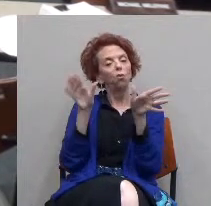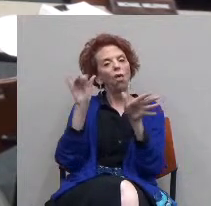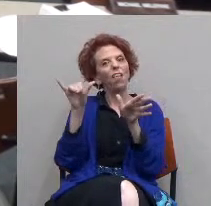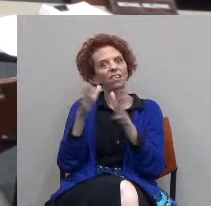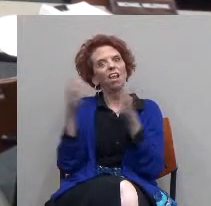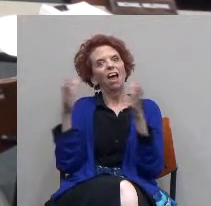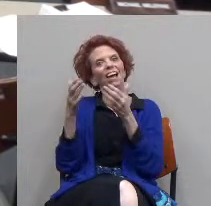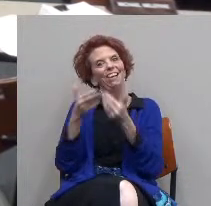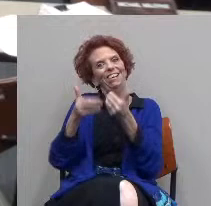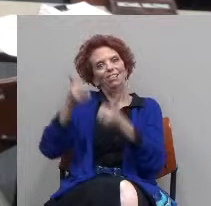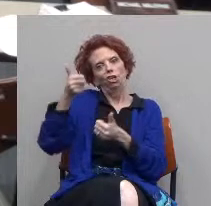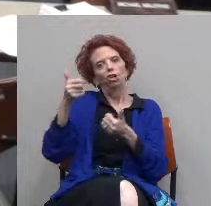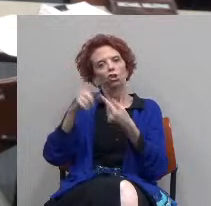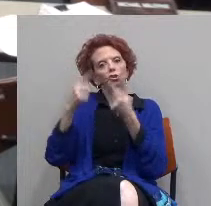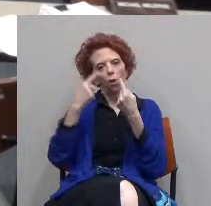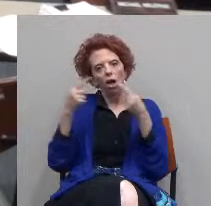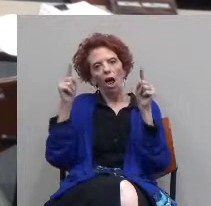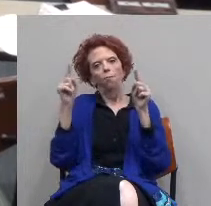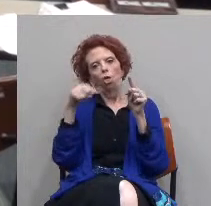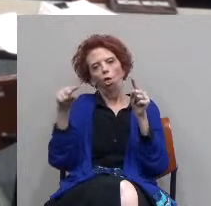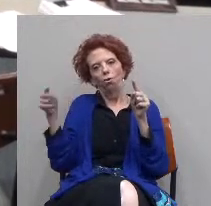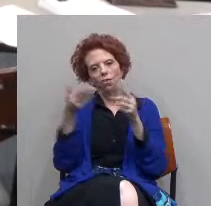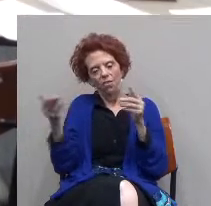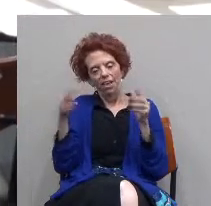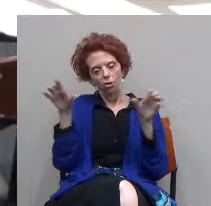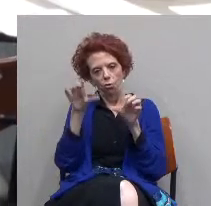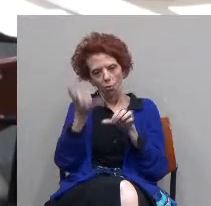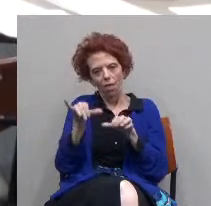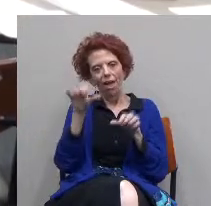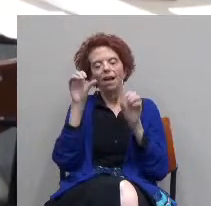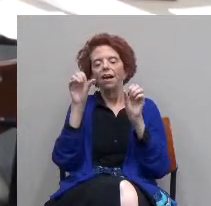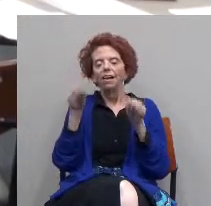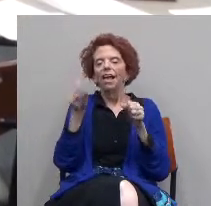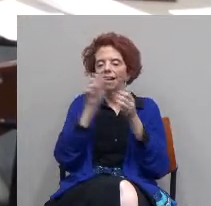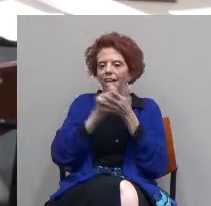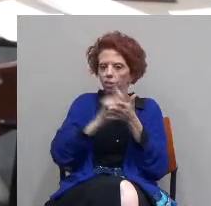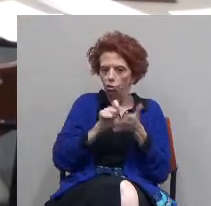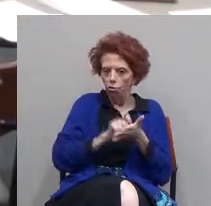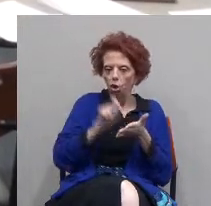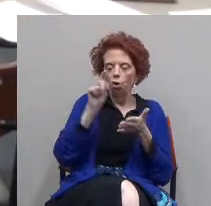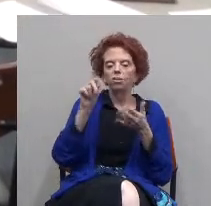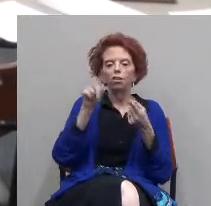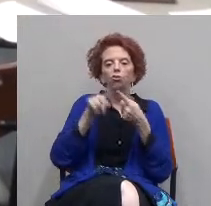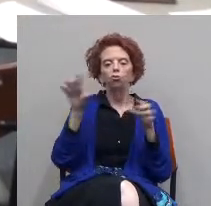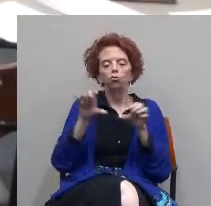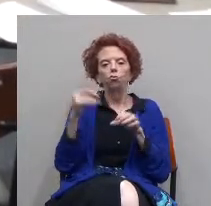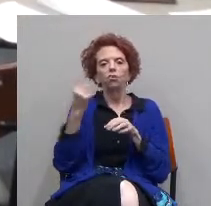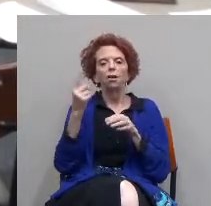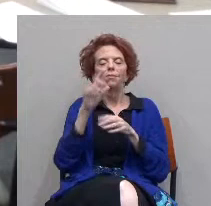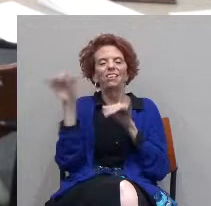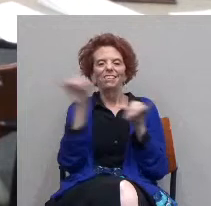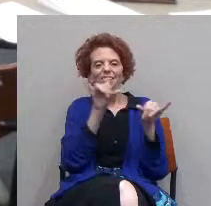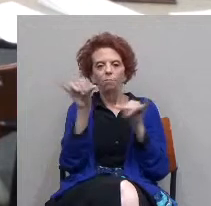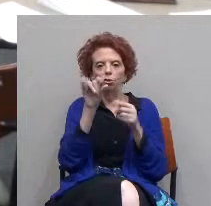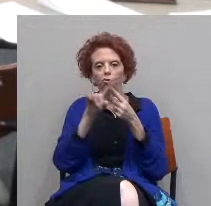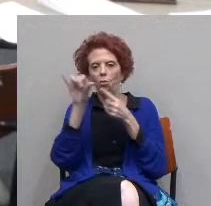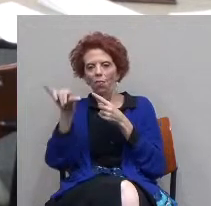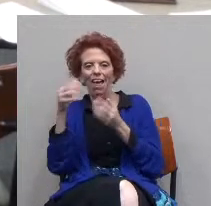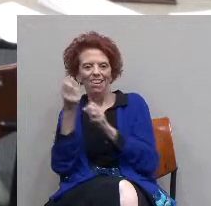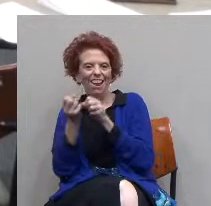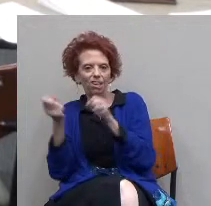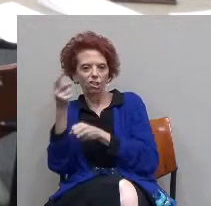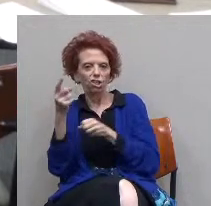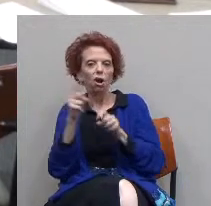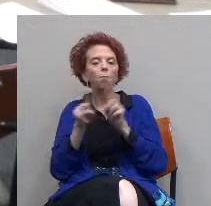lot easier to be able to accomplish those things and to do that. So I'm happy to take those notes and to implement something similar to that next year. But